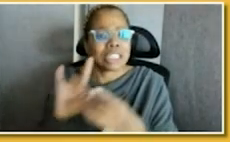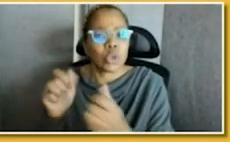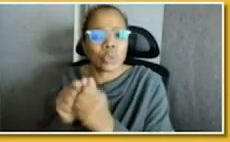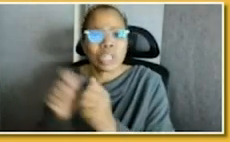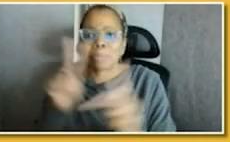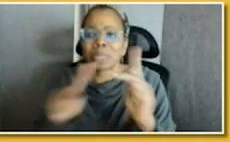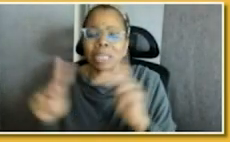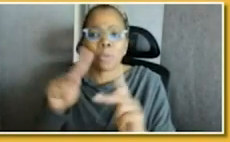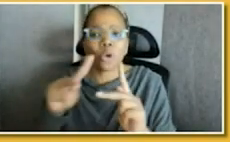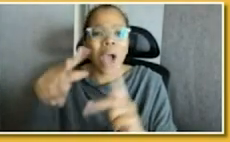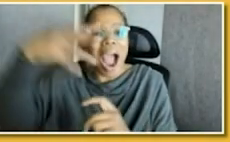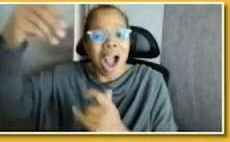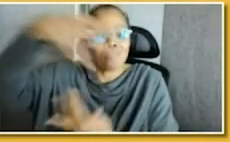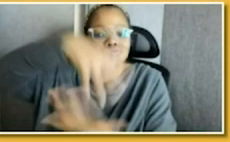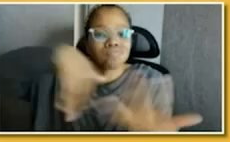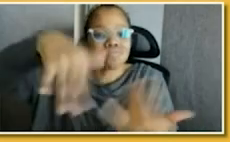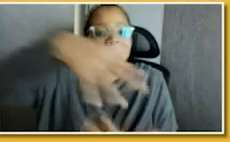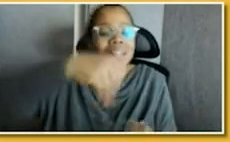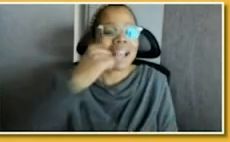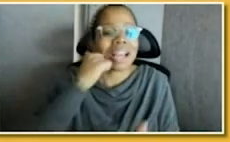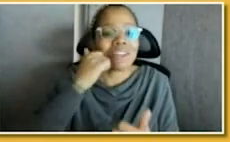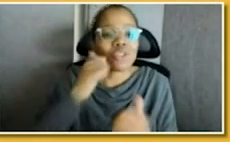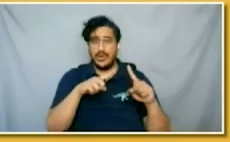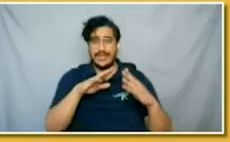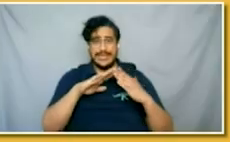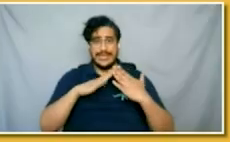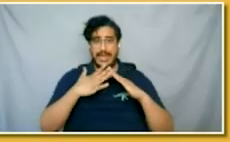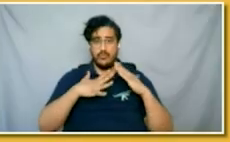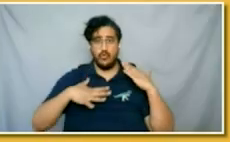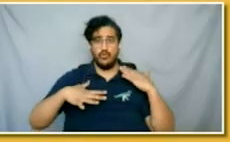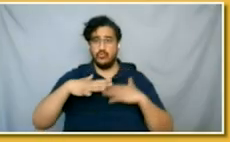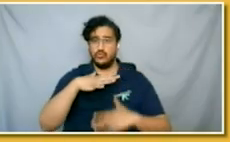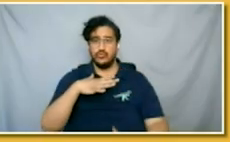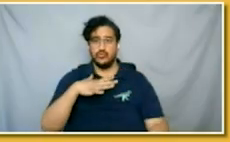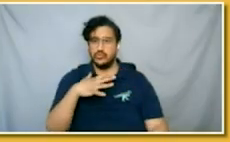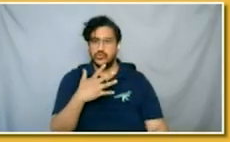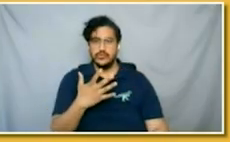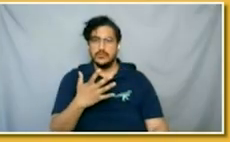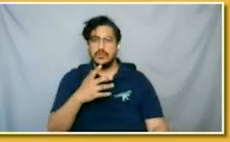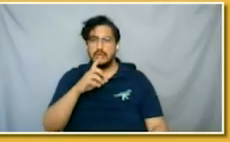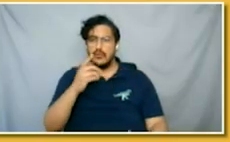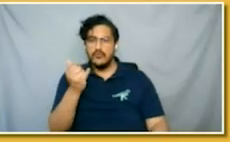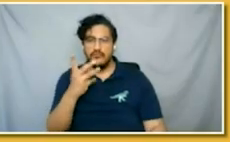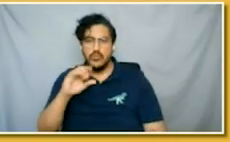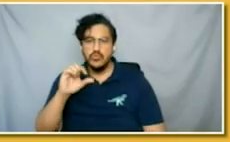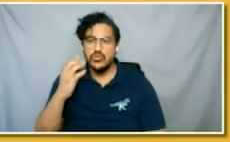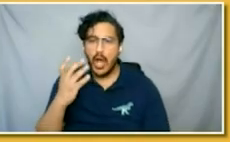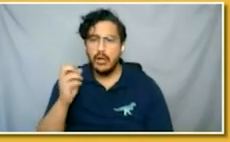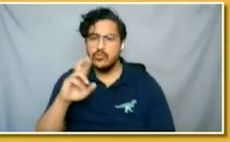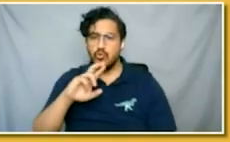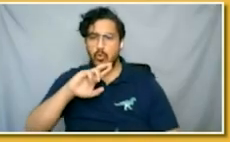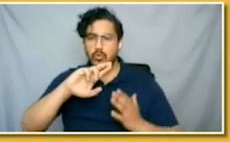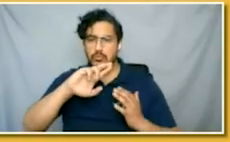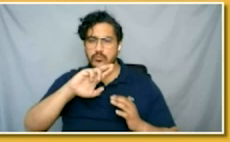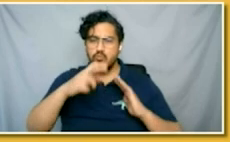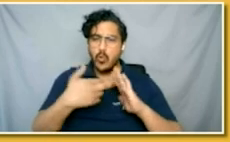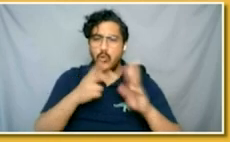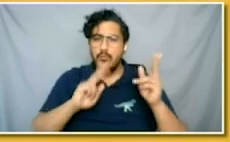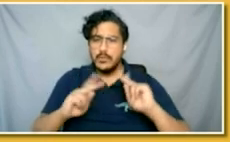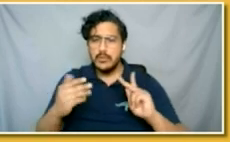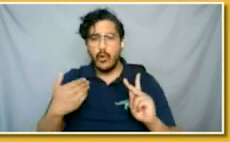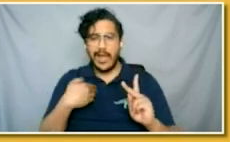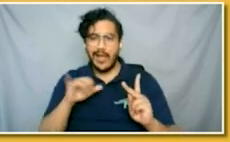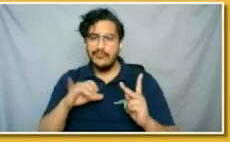many neighborhoods. I mean, that's just right. There's very few jobs or roles where people have that privilege and very few people who